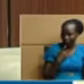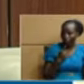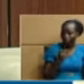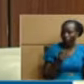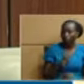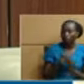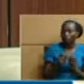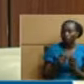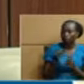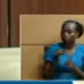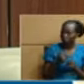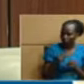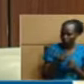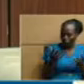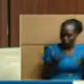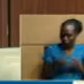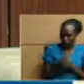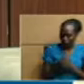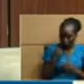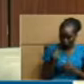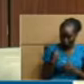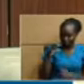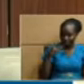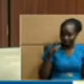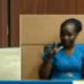intervention. It is that, you see, Charles, and